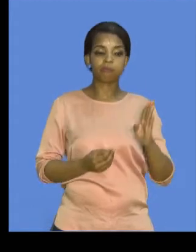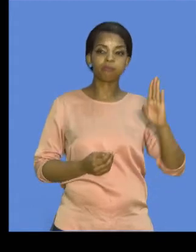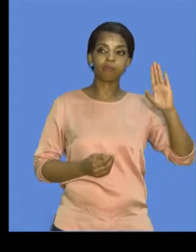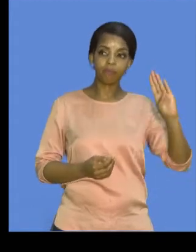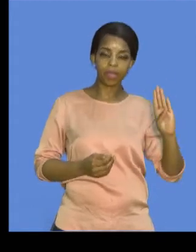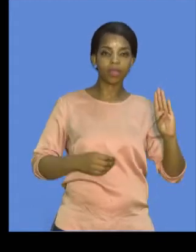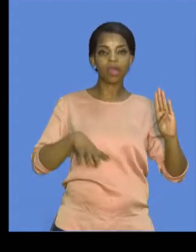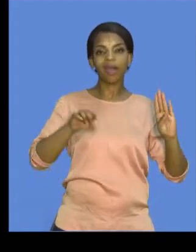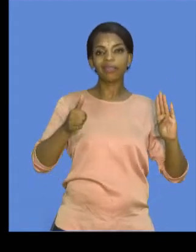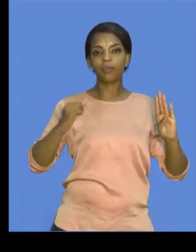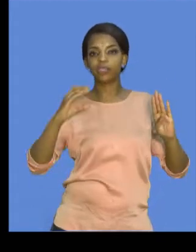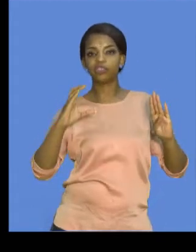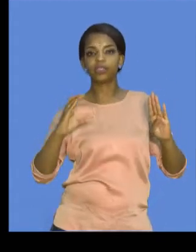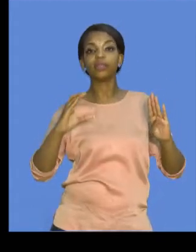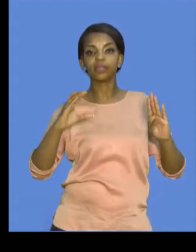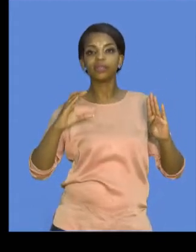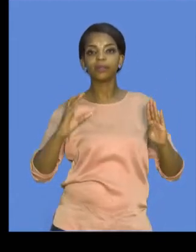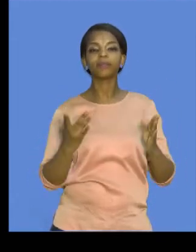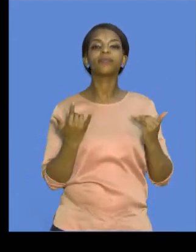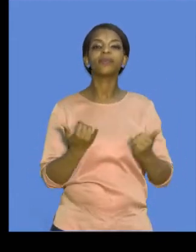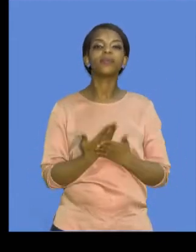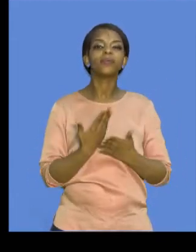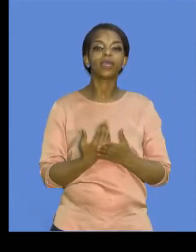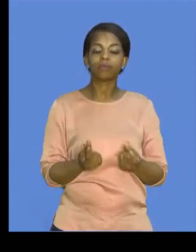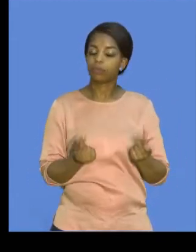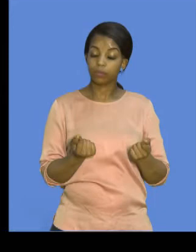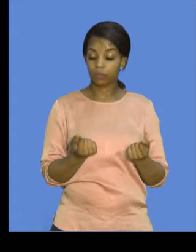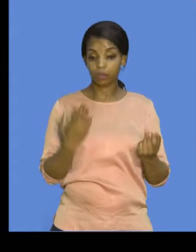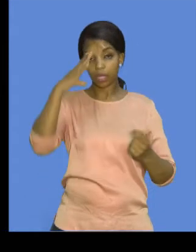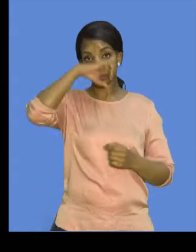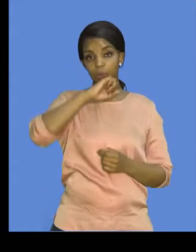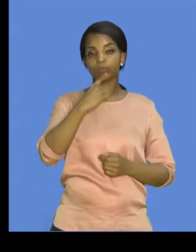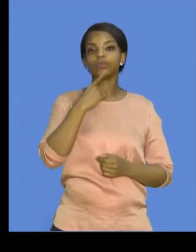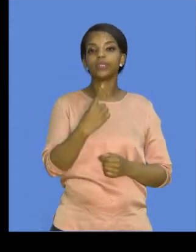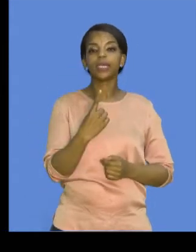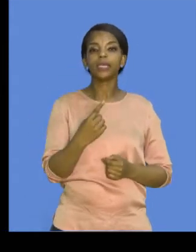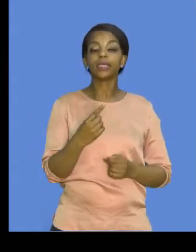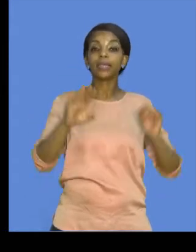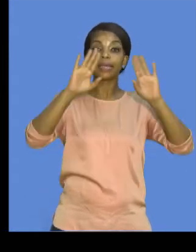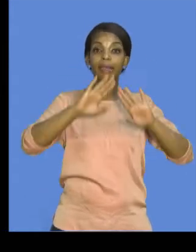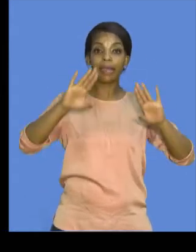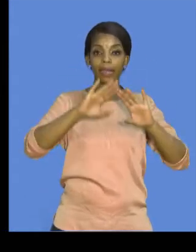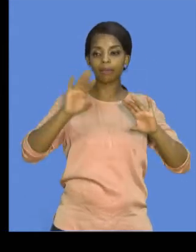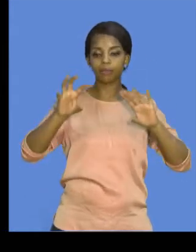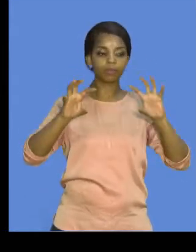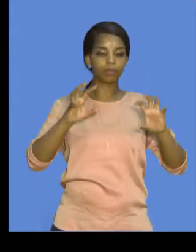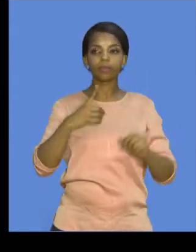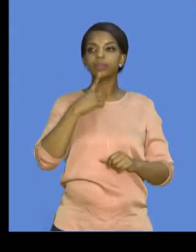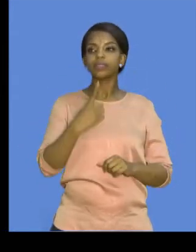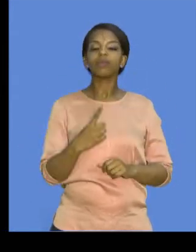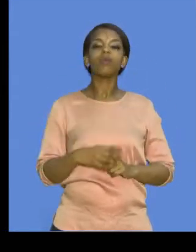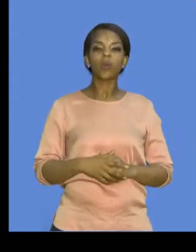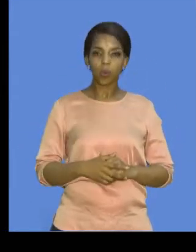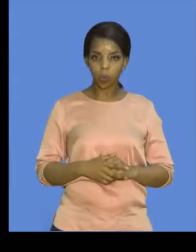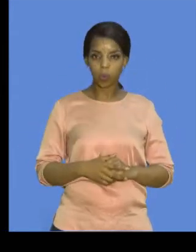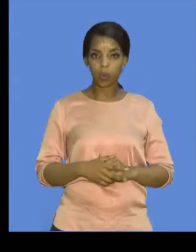C. And we can immediately assume, okay, we've used the color code there just to say that the type of charge that C has is